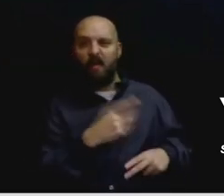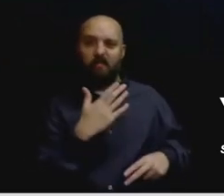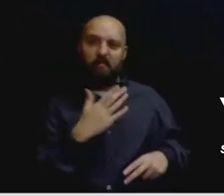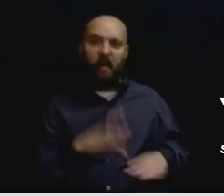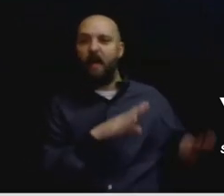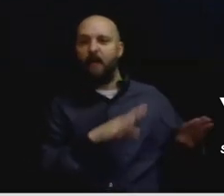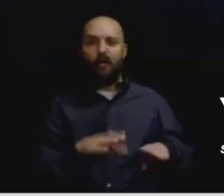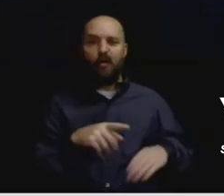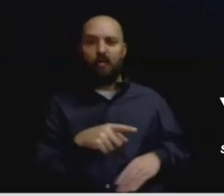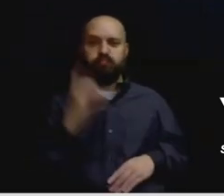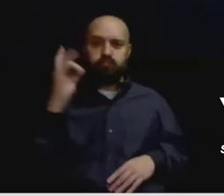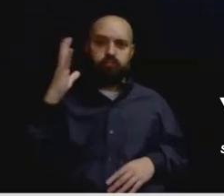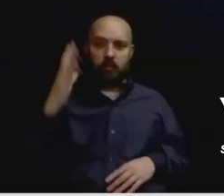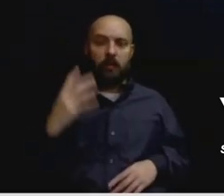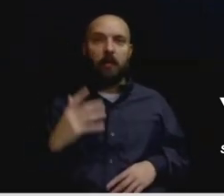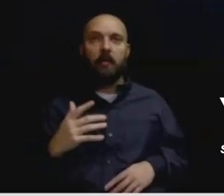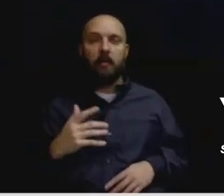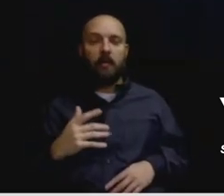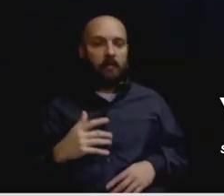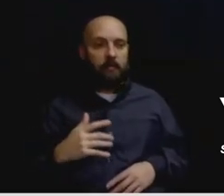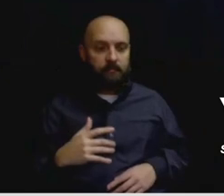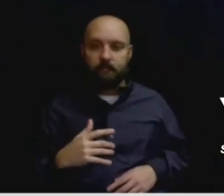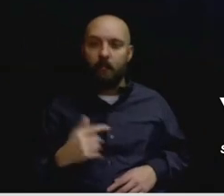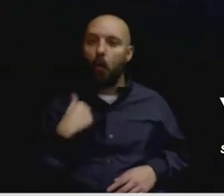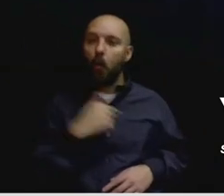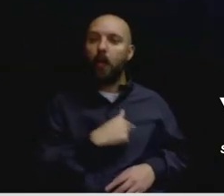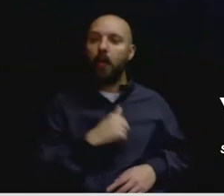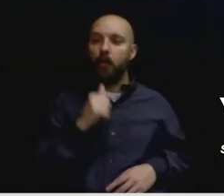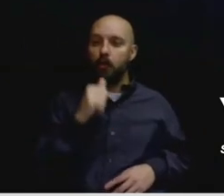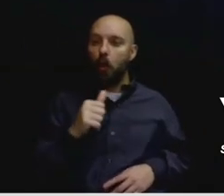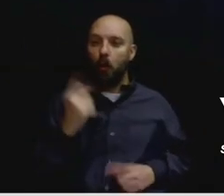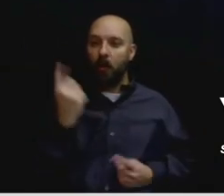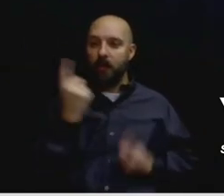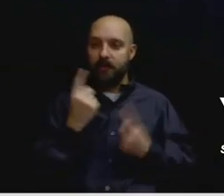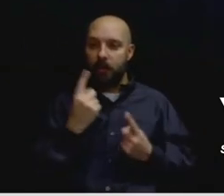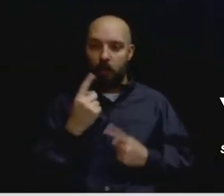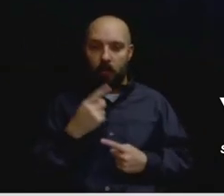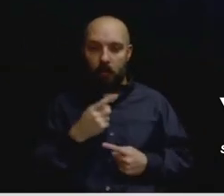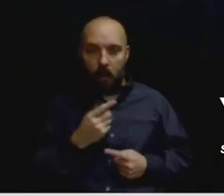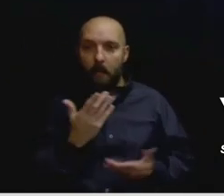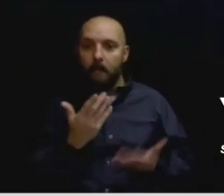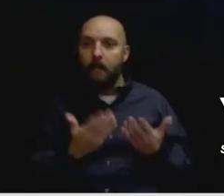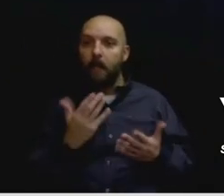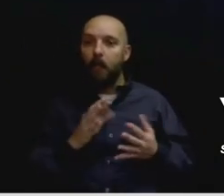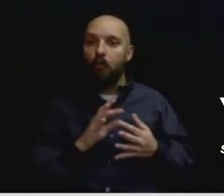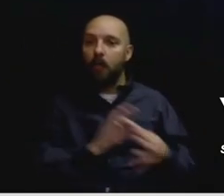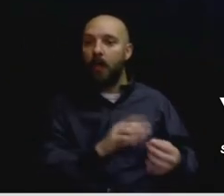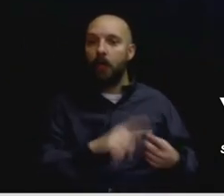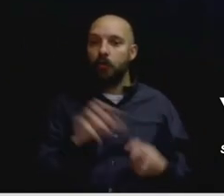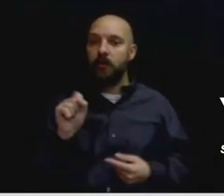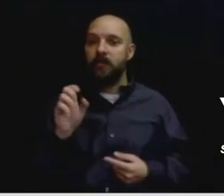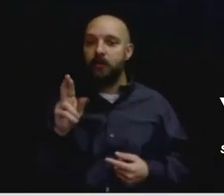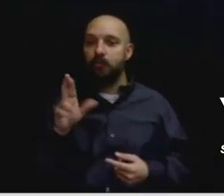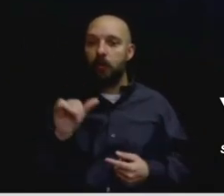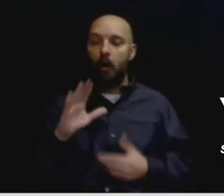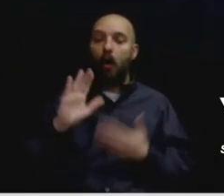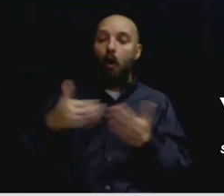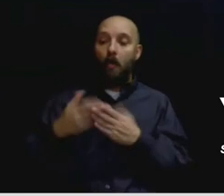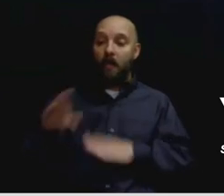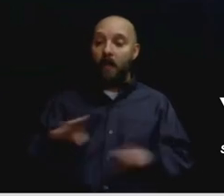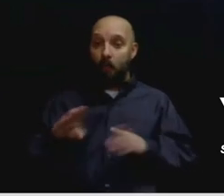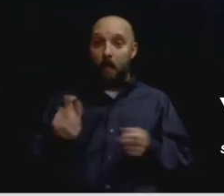and fail to consider that it might be a sensory component. And all of the behavior modifications you